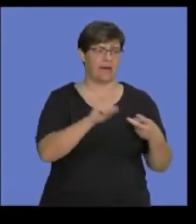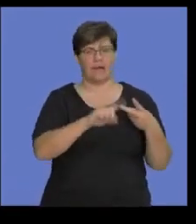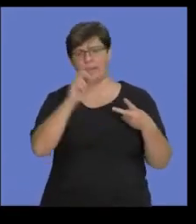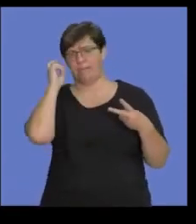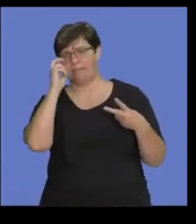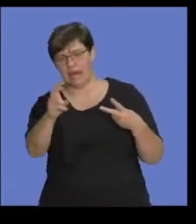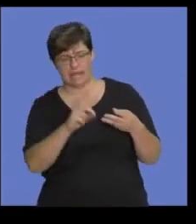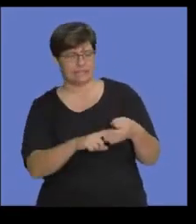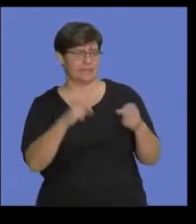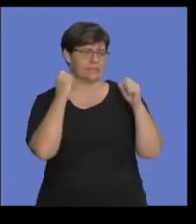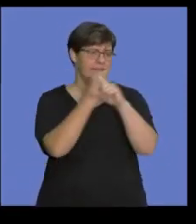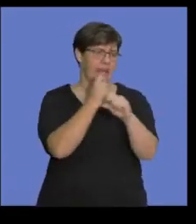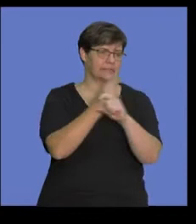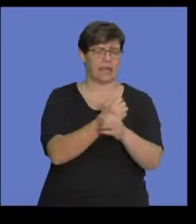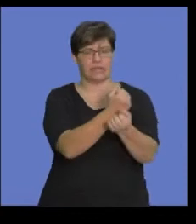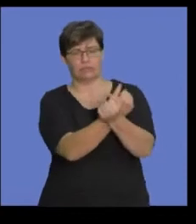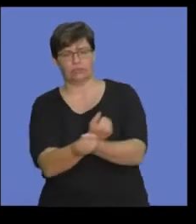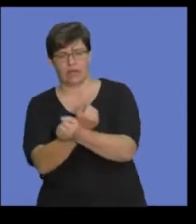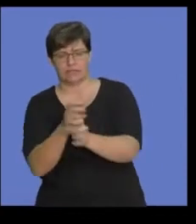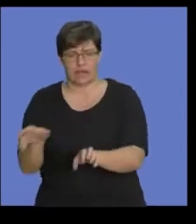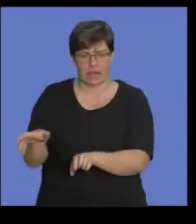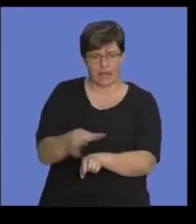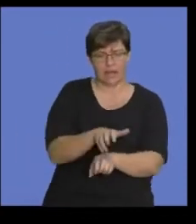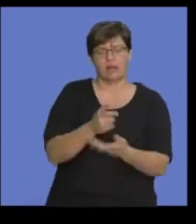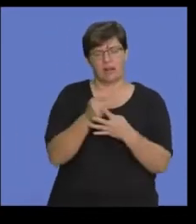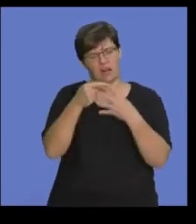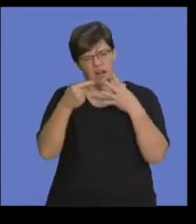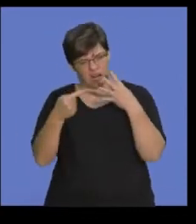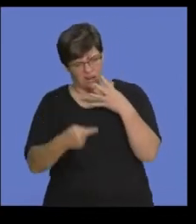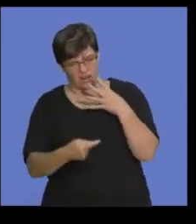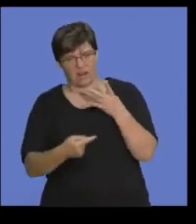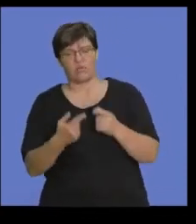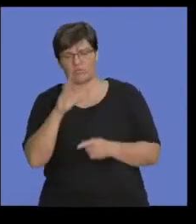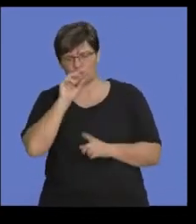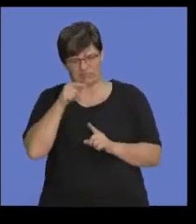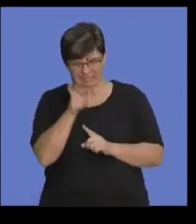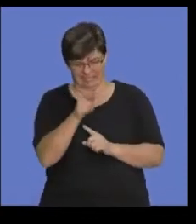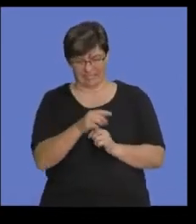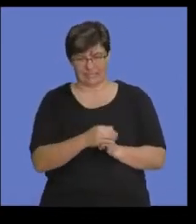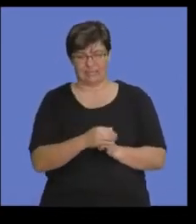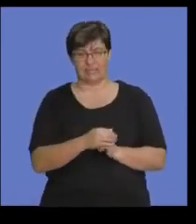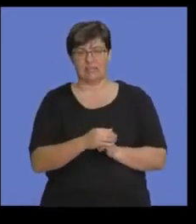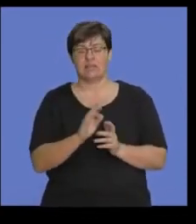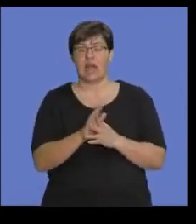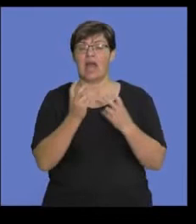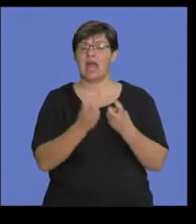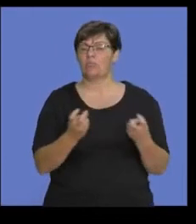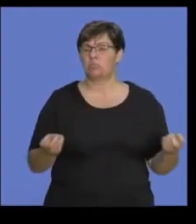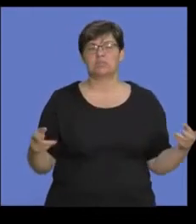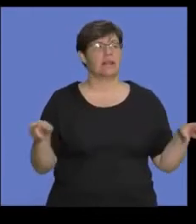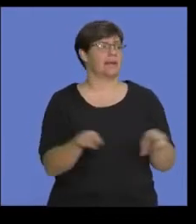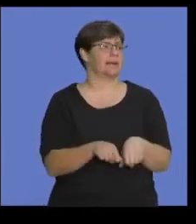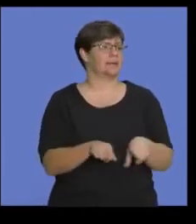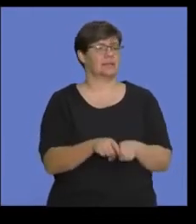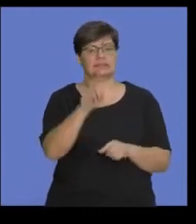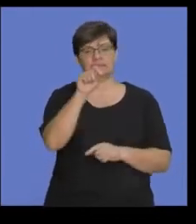your buses, your taxis, your tractors, those are all the vehicles that we are talking about here. And then the equipment